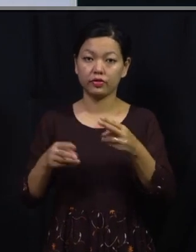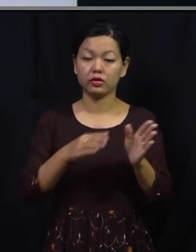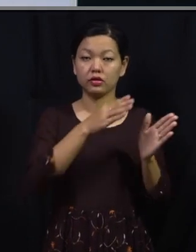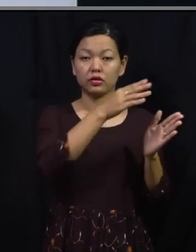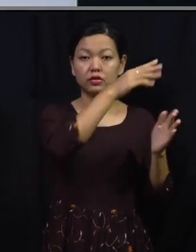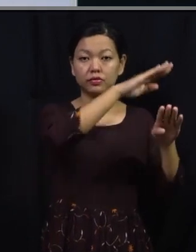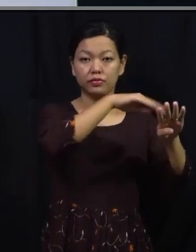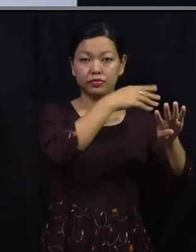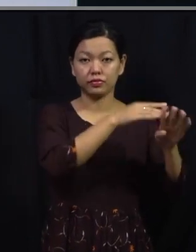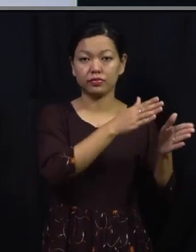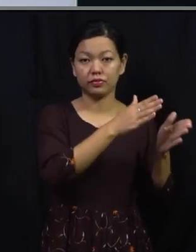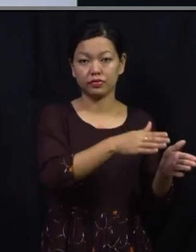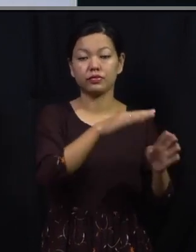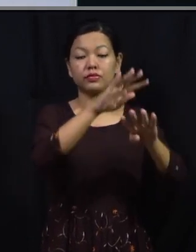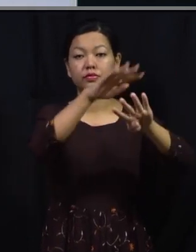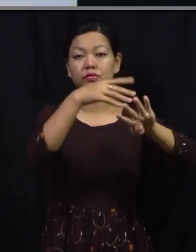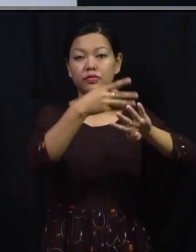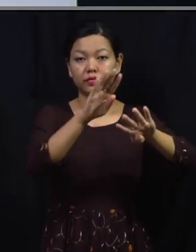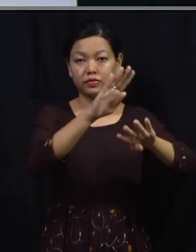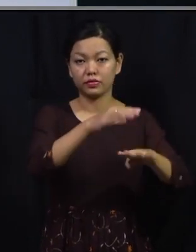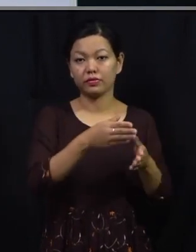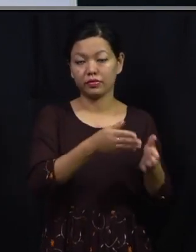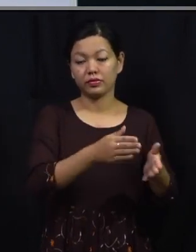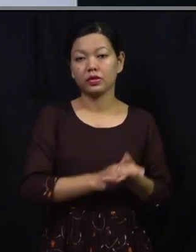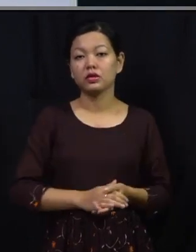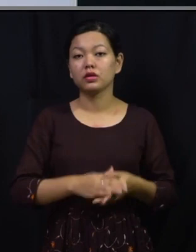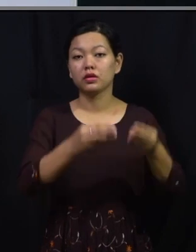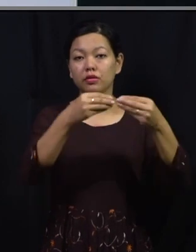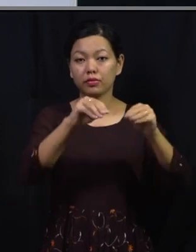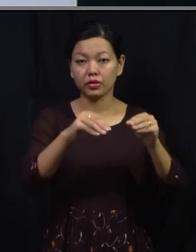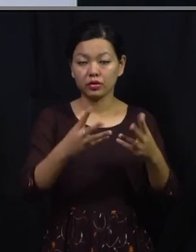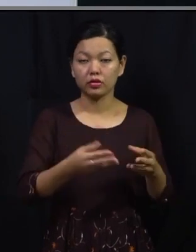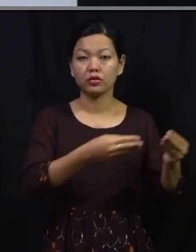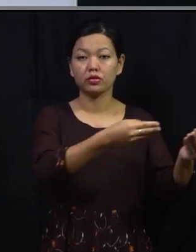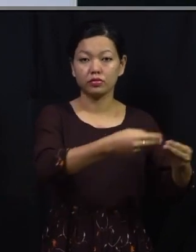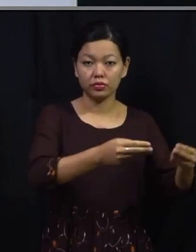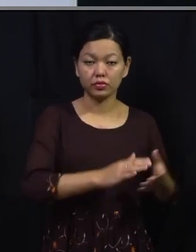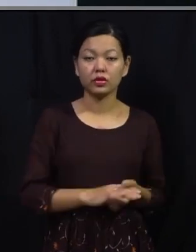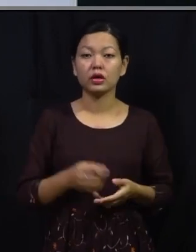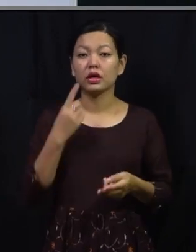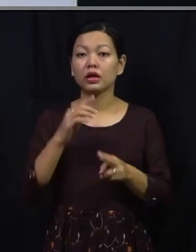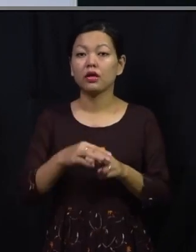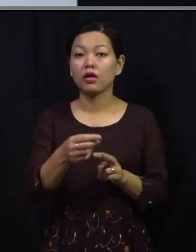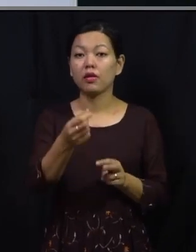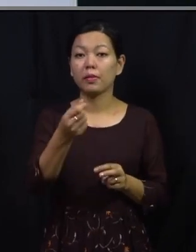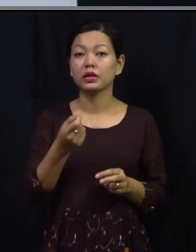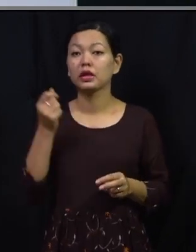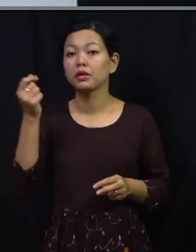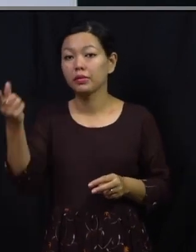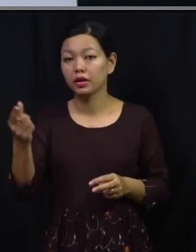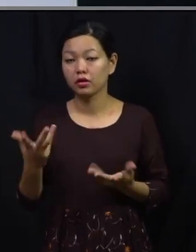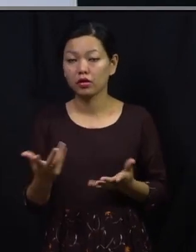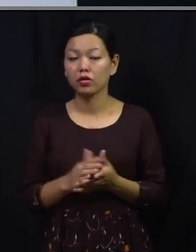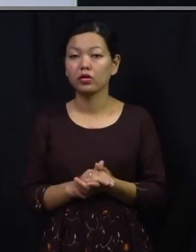classifying, you will differentiate the books of account. Suppose if it's cash is done, then in cash book. If purchases have been made, then in